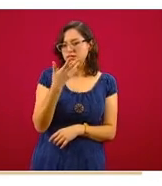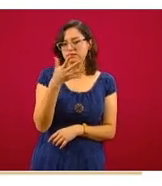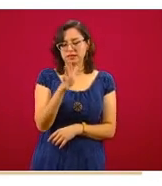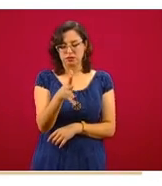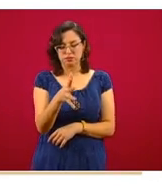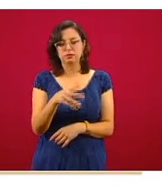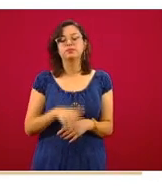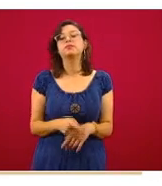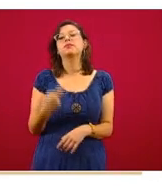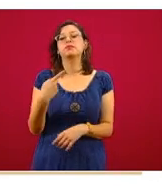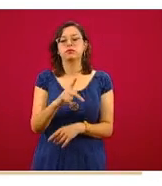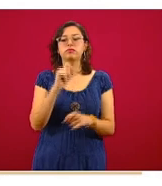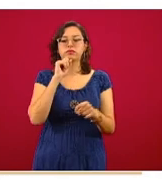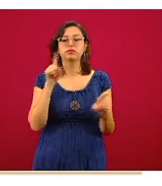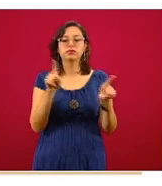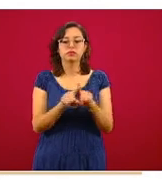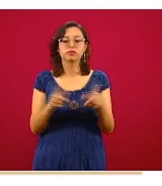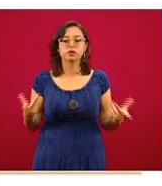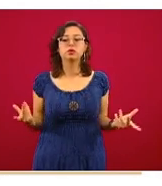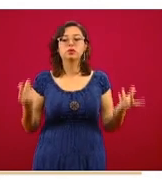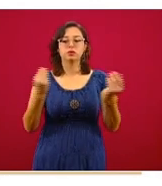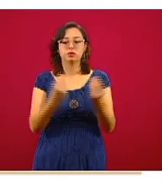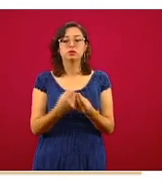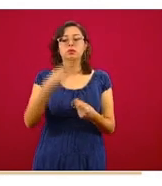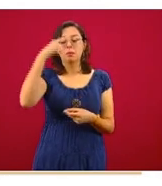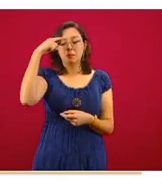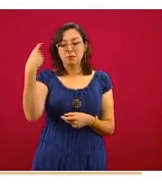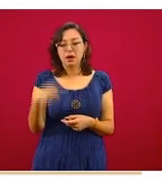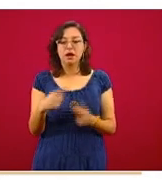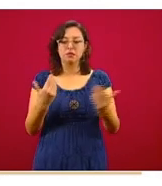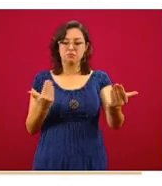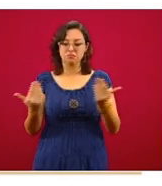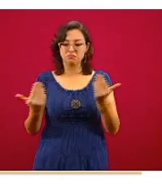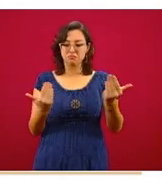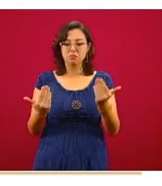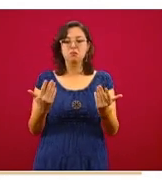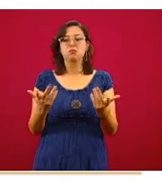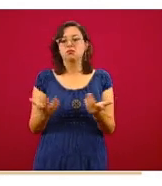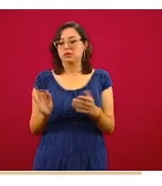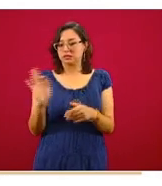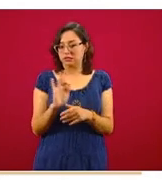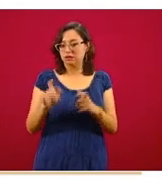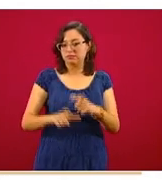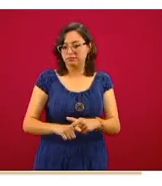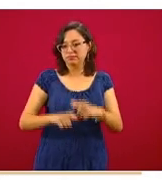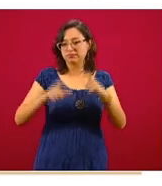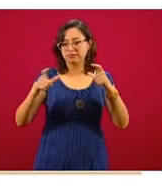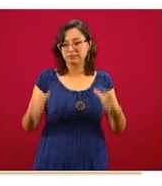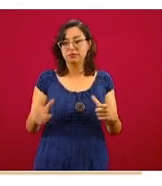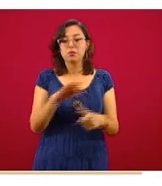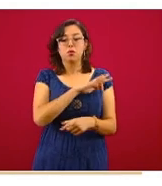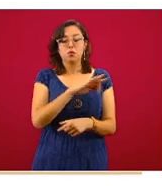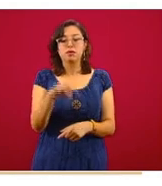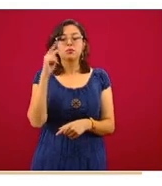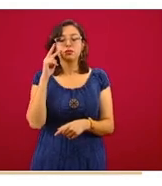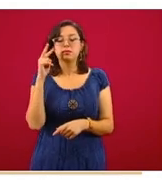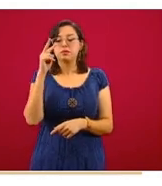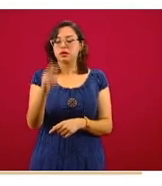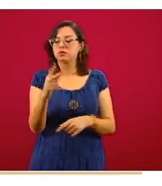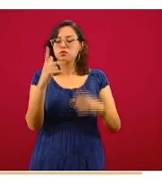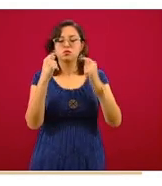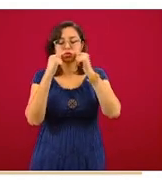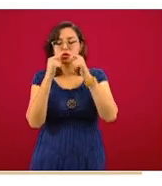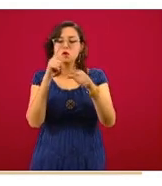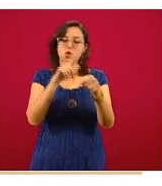yellow part are the suspect cases, and we present them together also to be able to